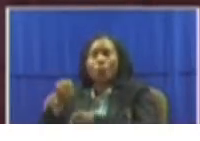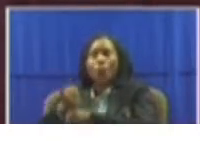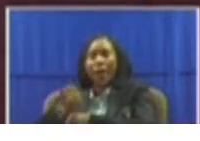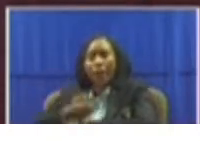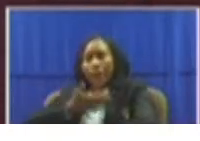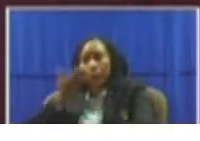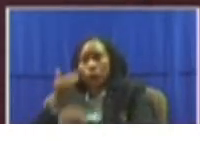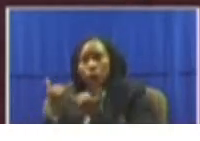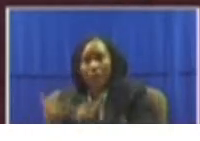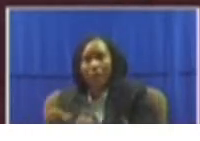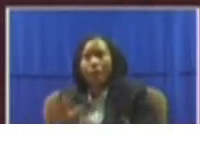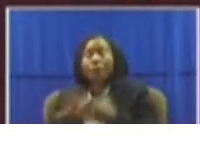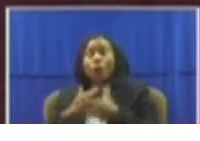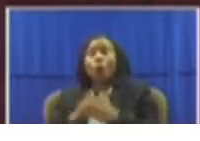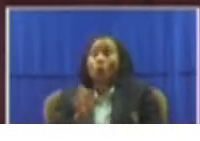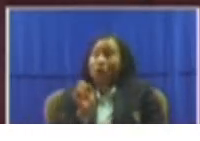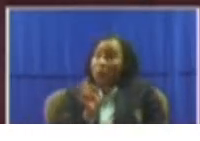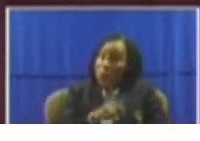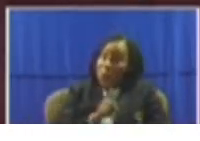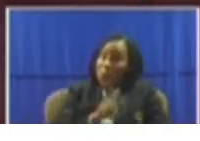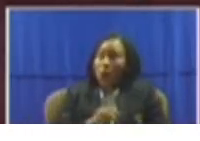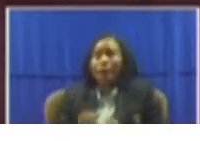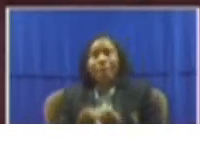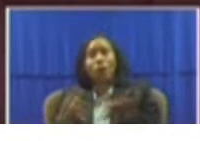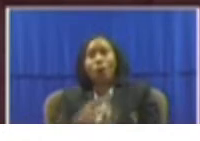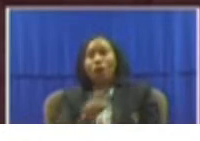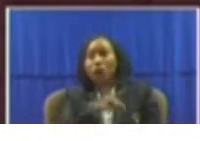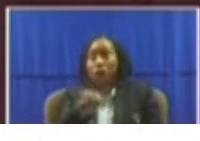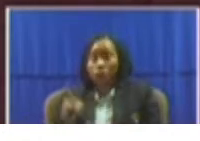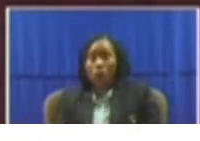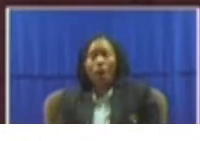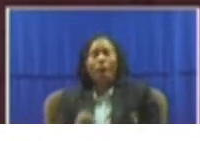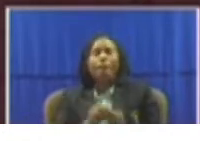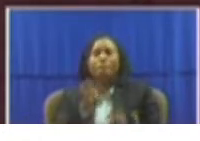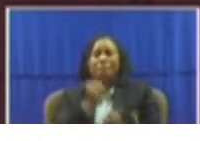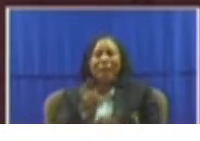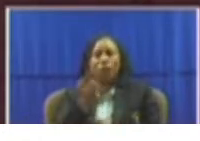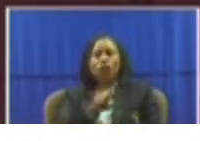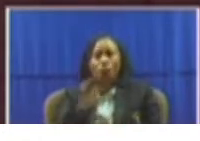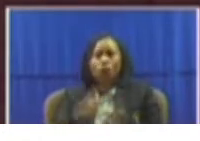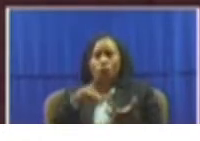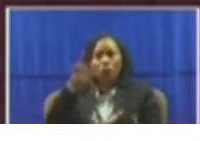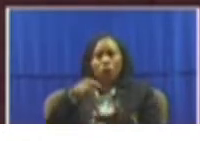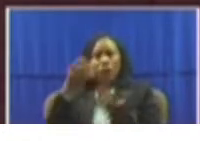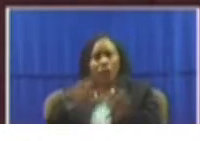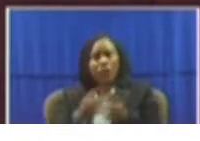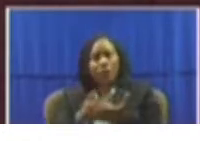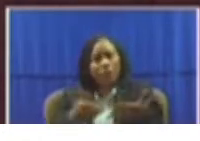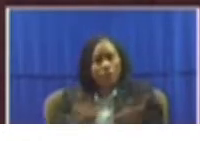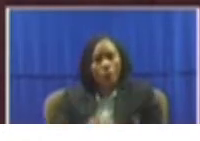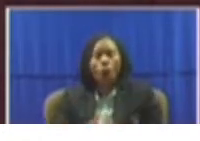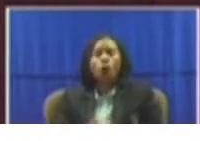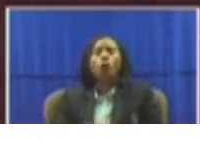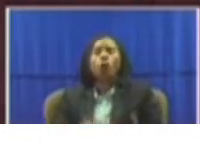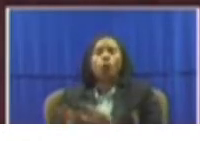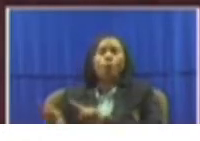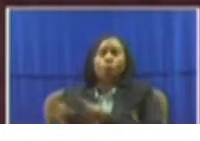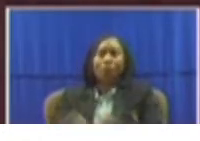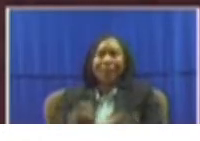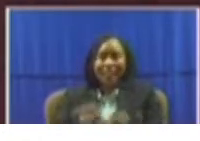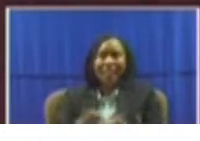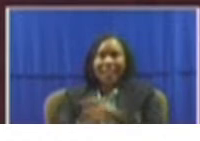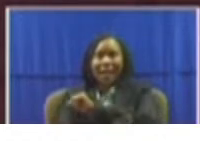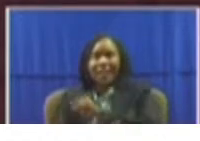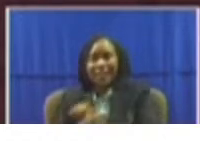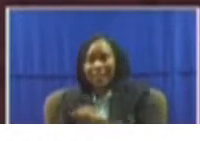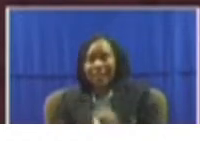because of you. Many of you here have made wrong choices before. You brought this country a president and then claimed that it